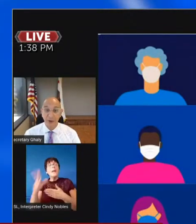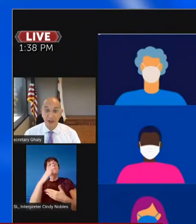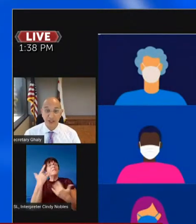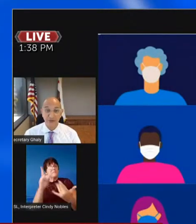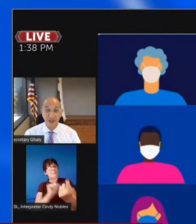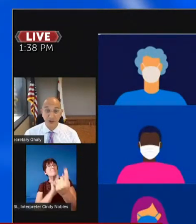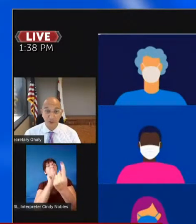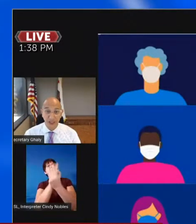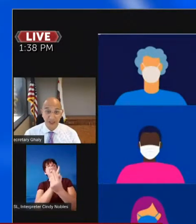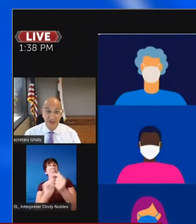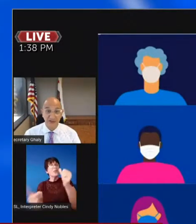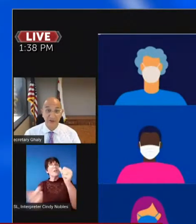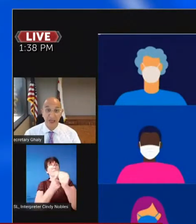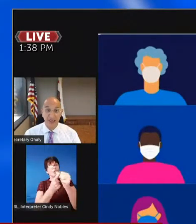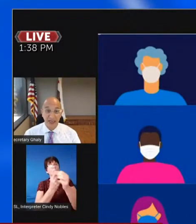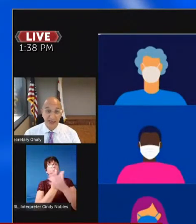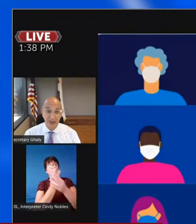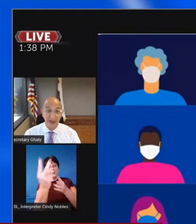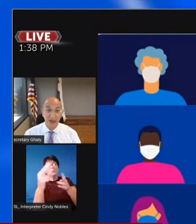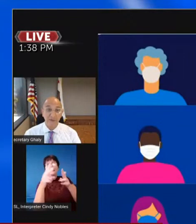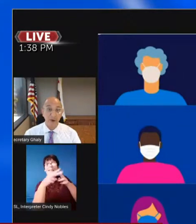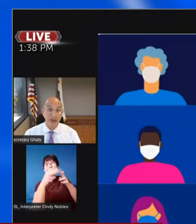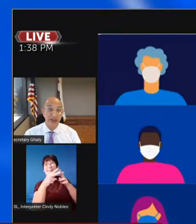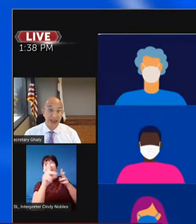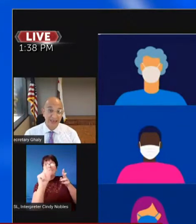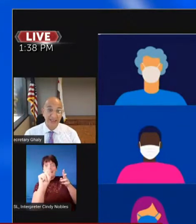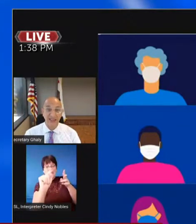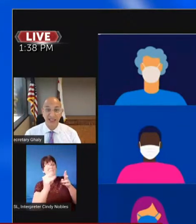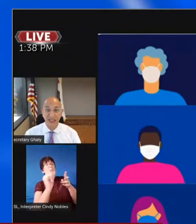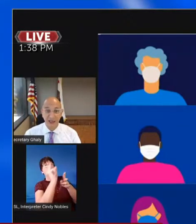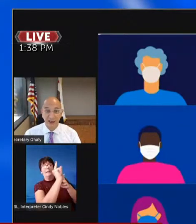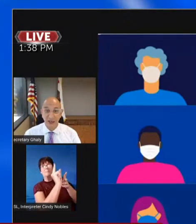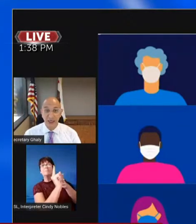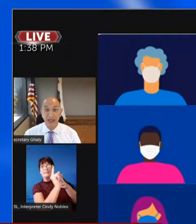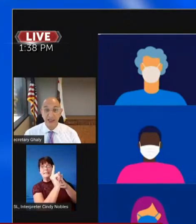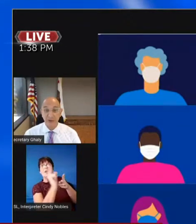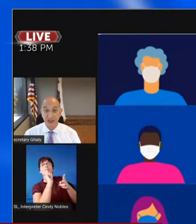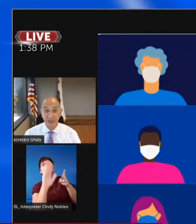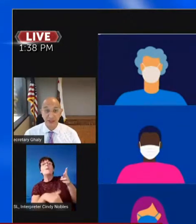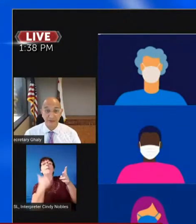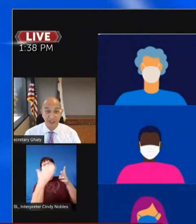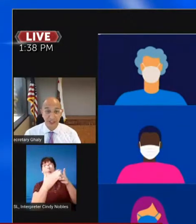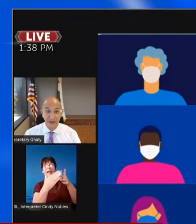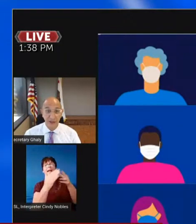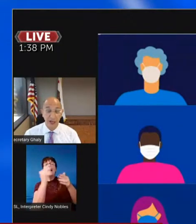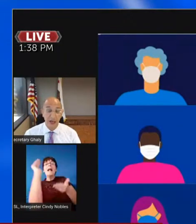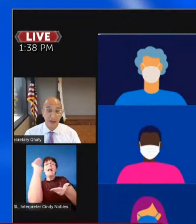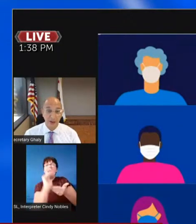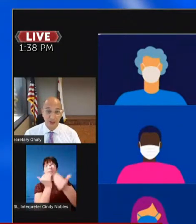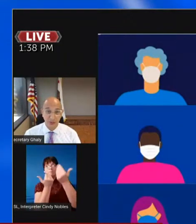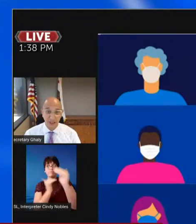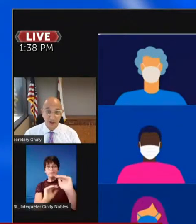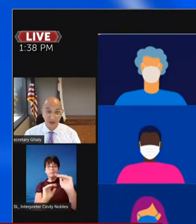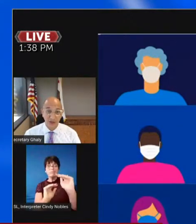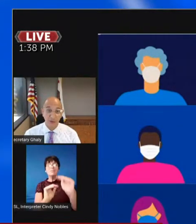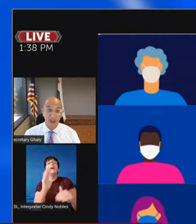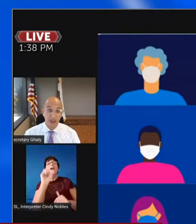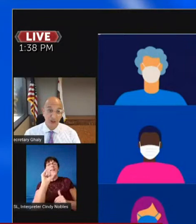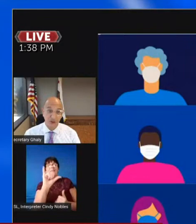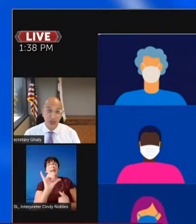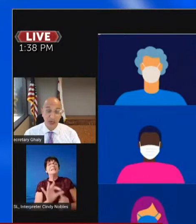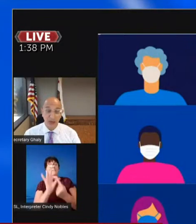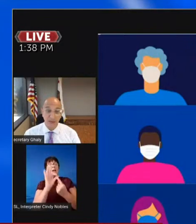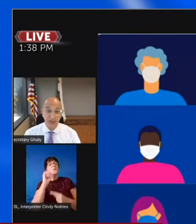the first of 2 weeks of data for the next tier, less restrictive tier, those thresholds. And